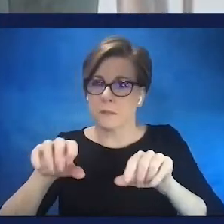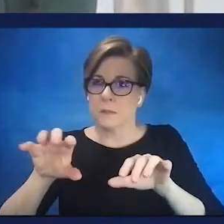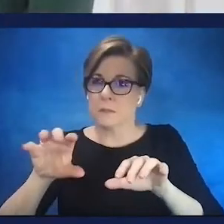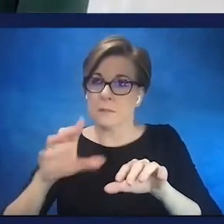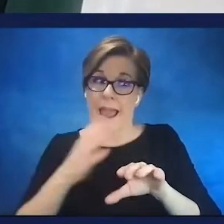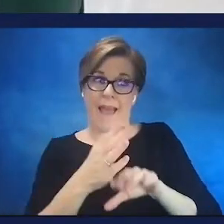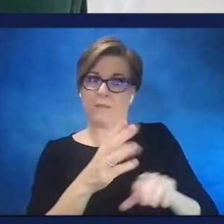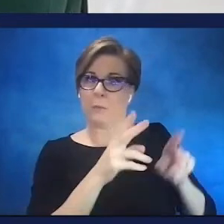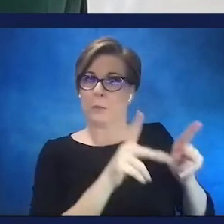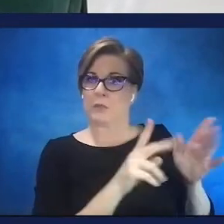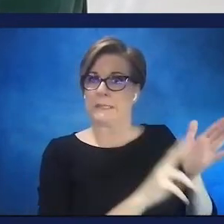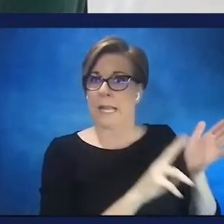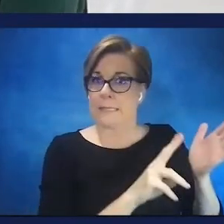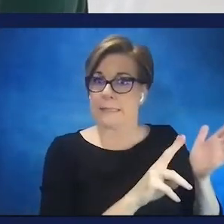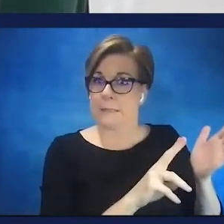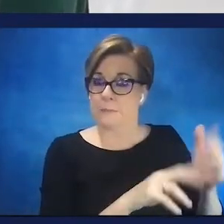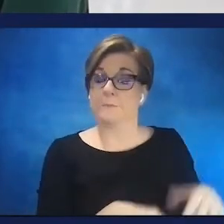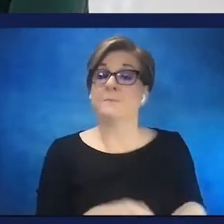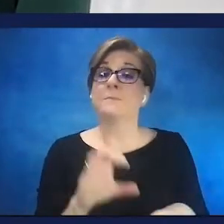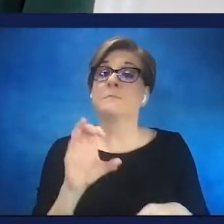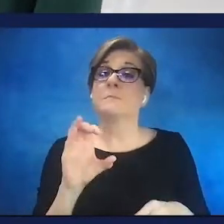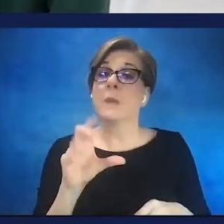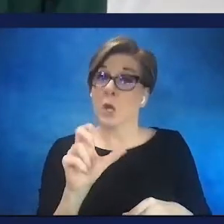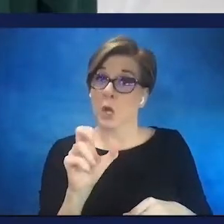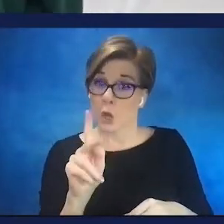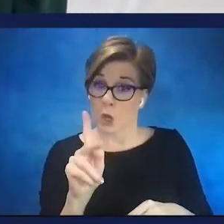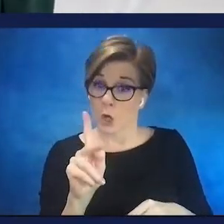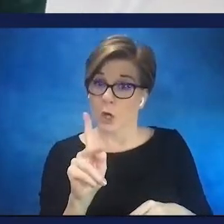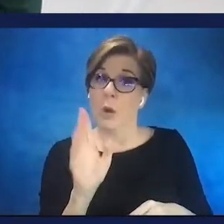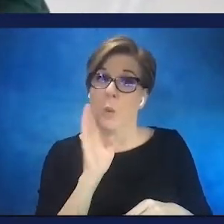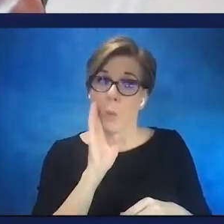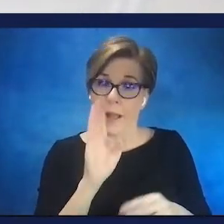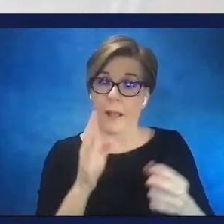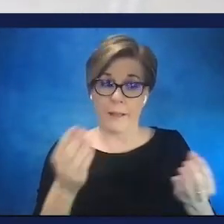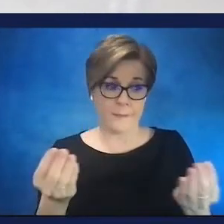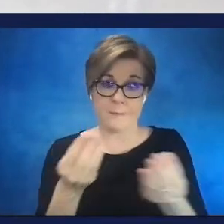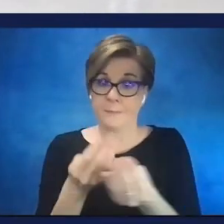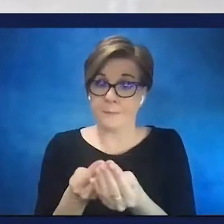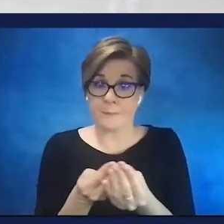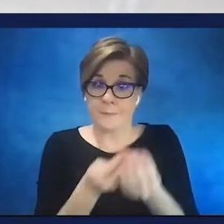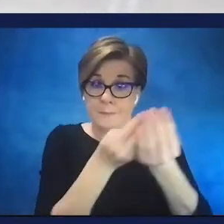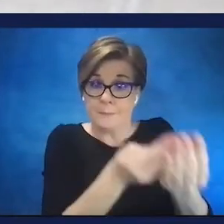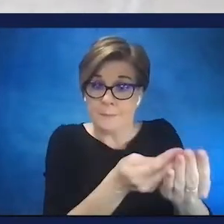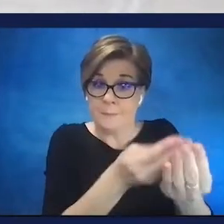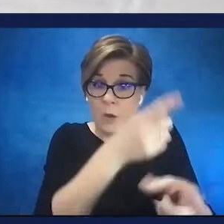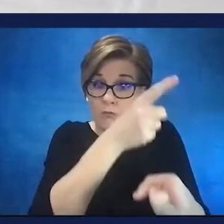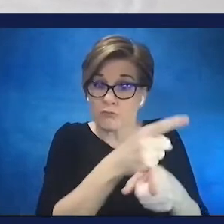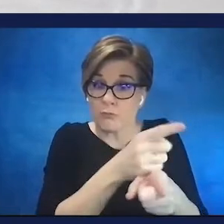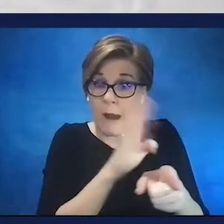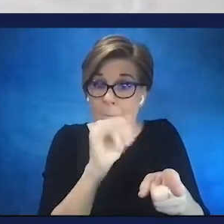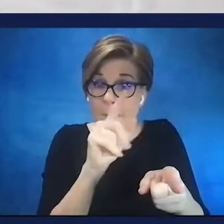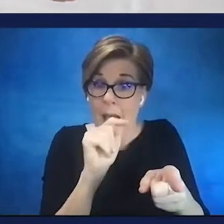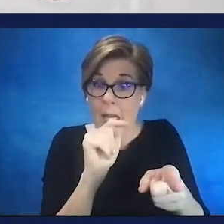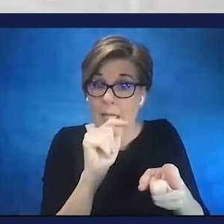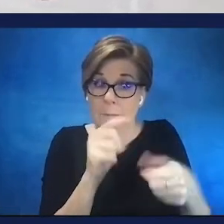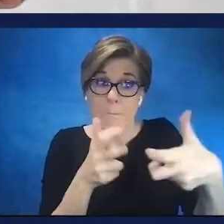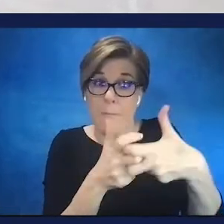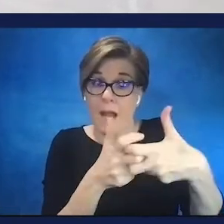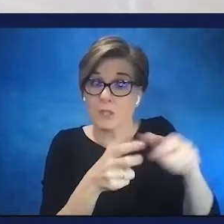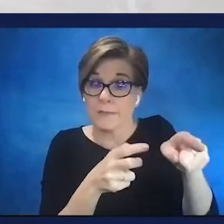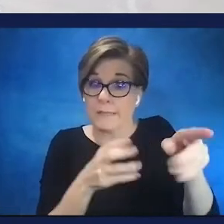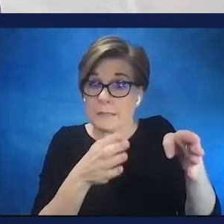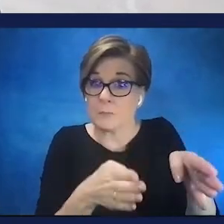site books. The clerk will then make sure that they give the correct ballot to the